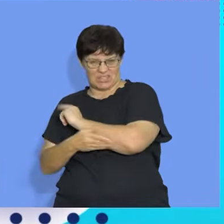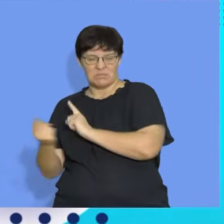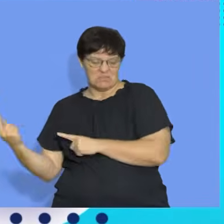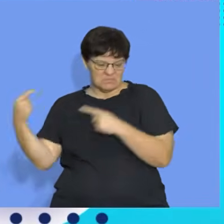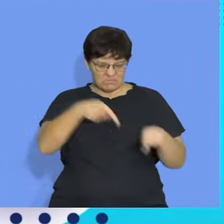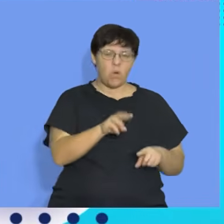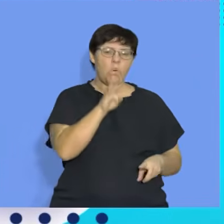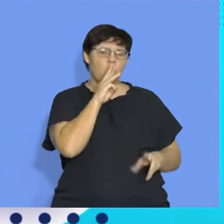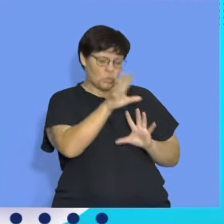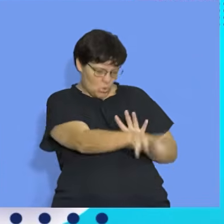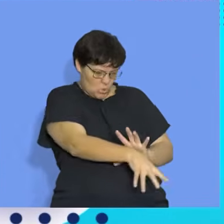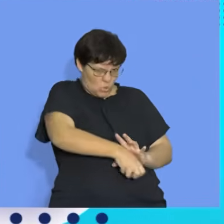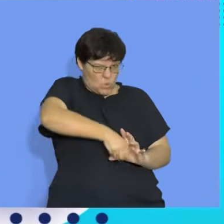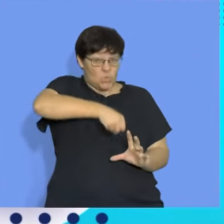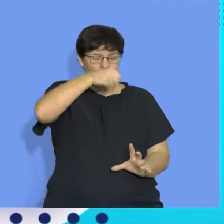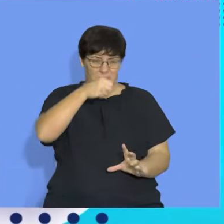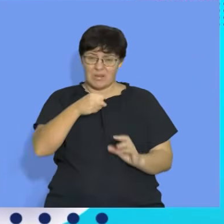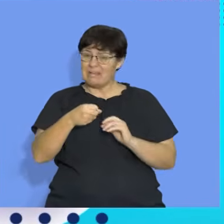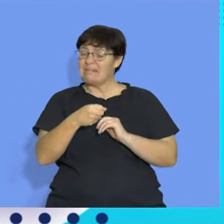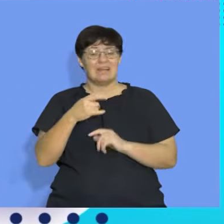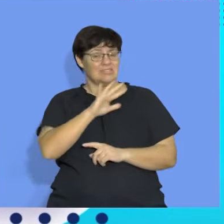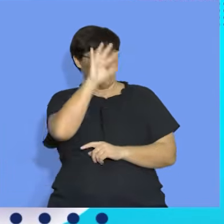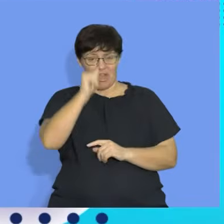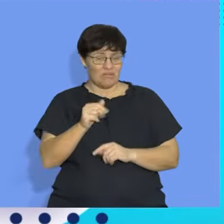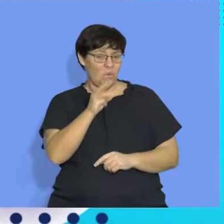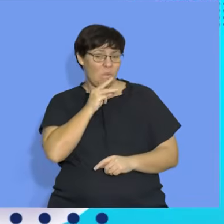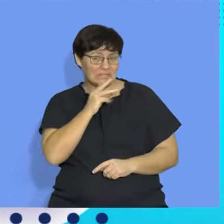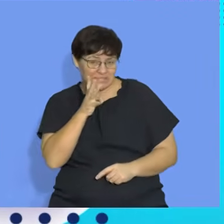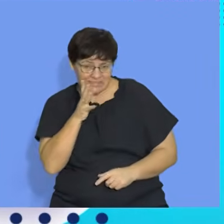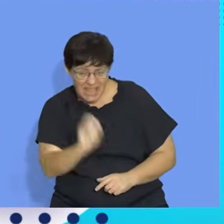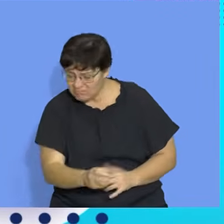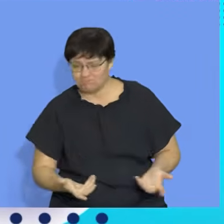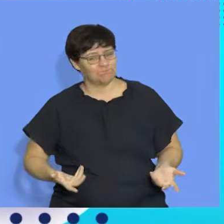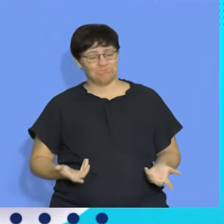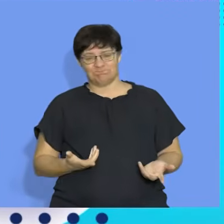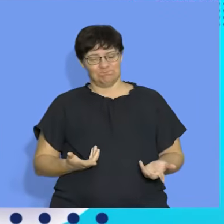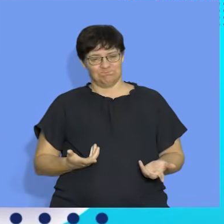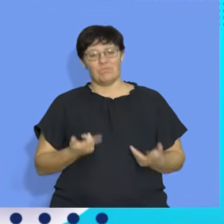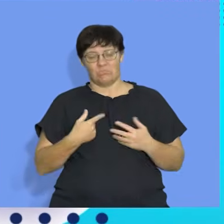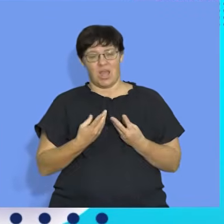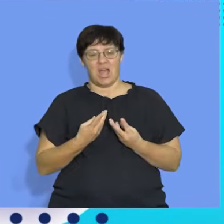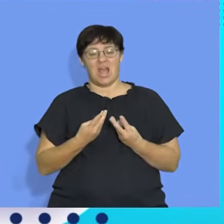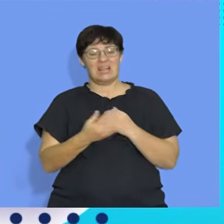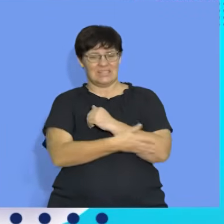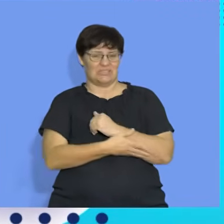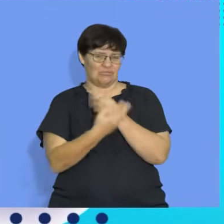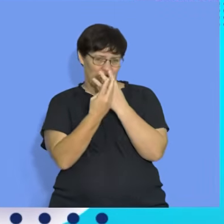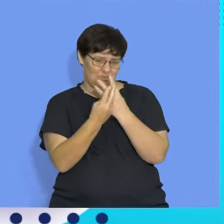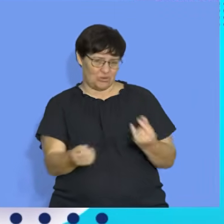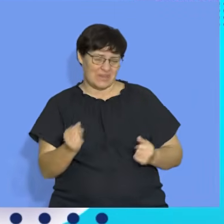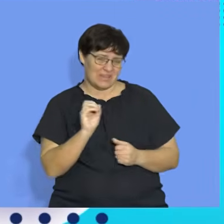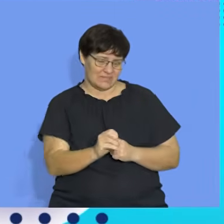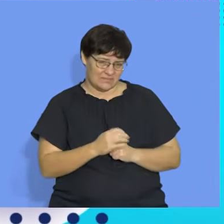a lot of water, and our country is not a country that's full of water, right? We actually are a dry country. So this